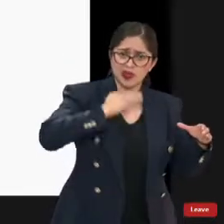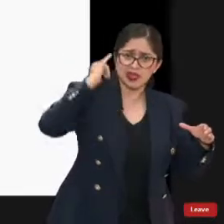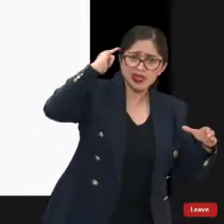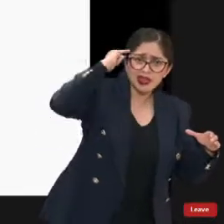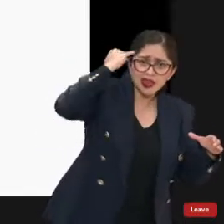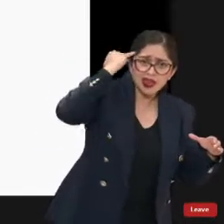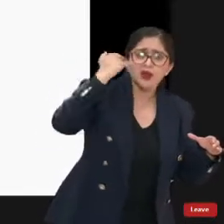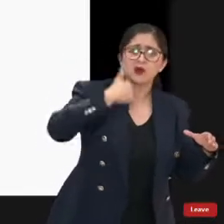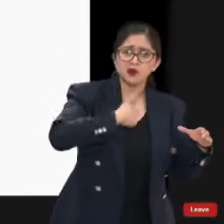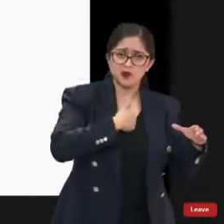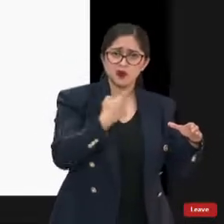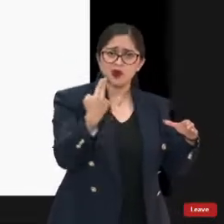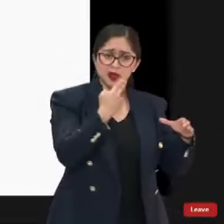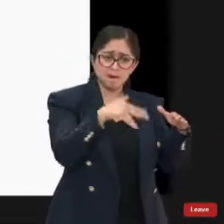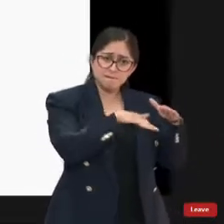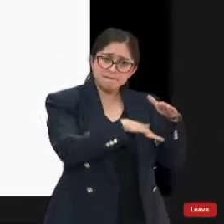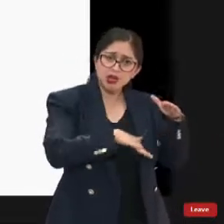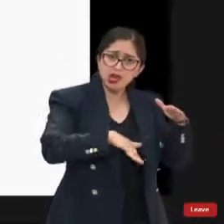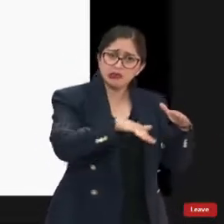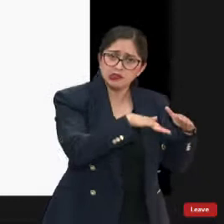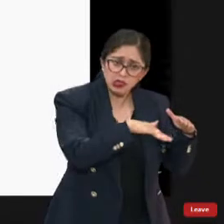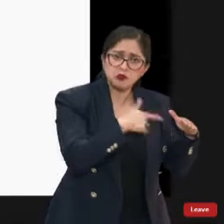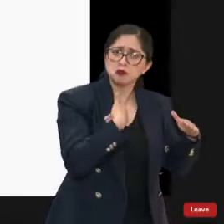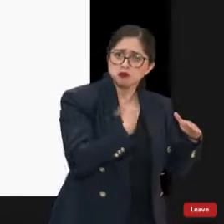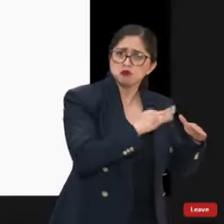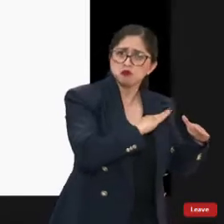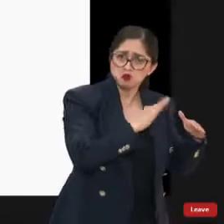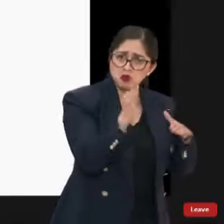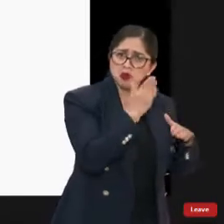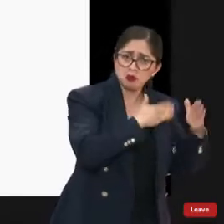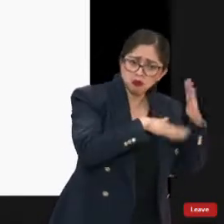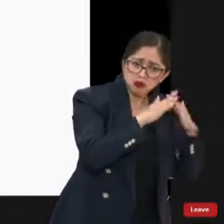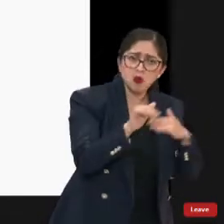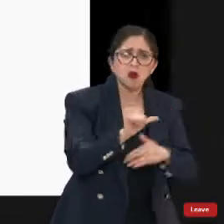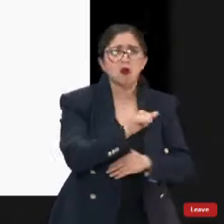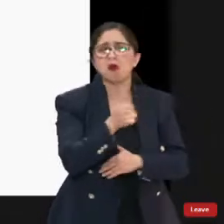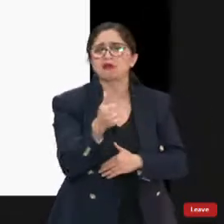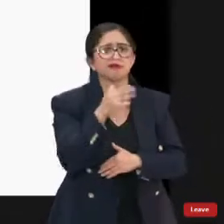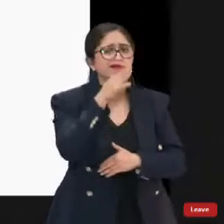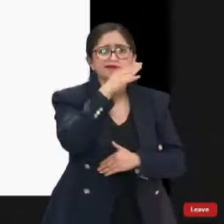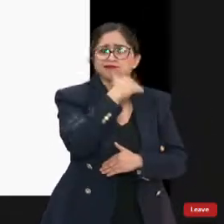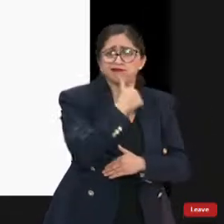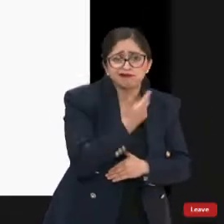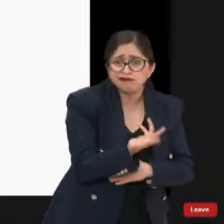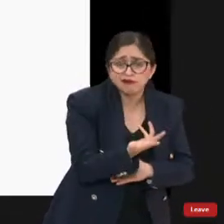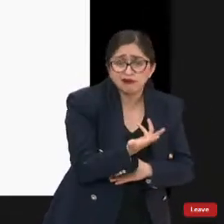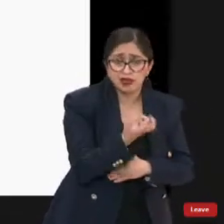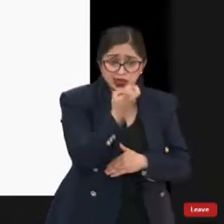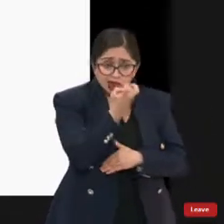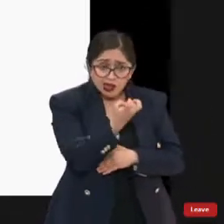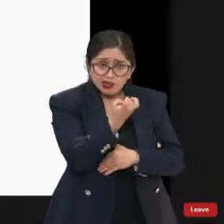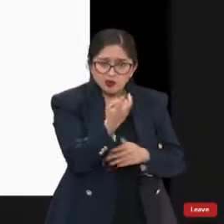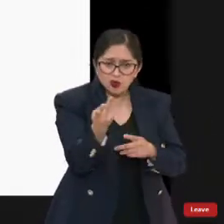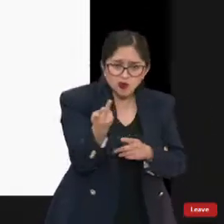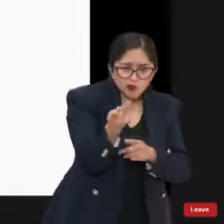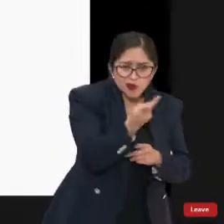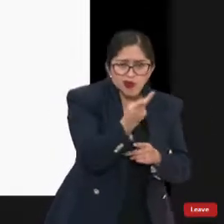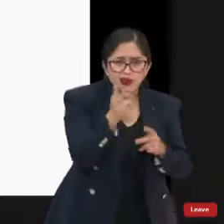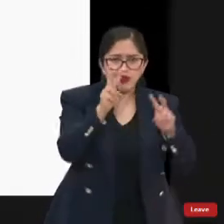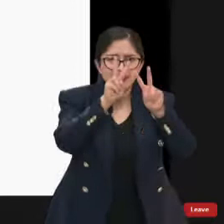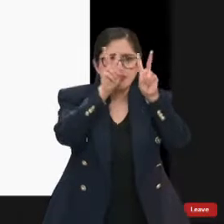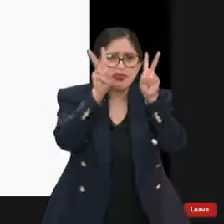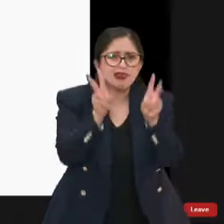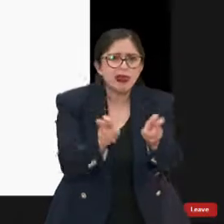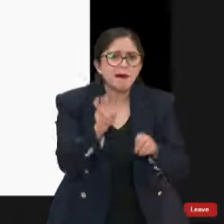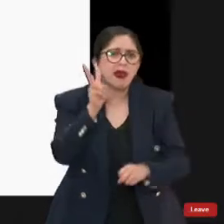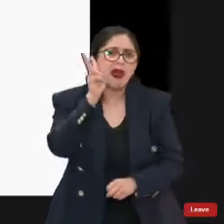affinity, saying I am an indigenous and my basic needs are met or are not met. So this